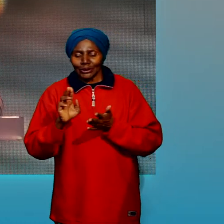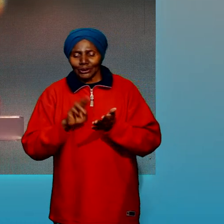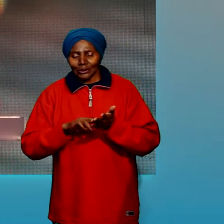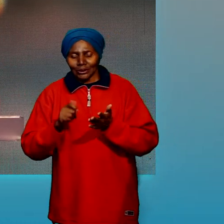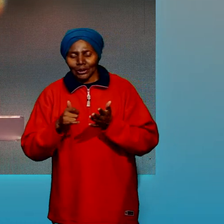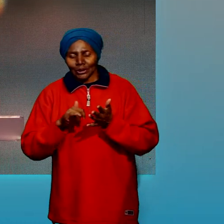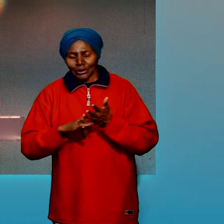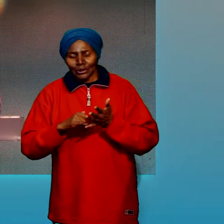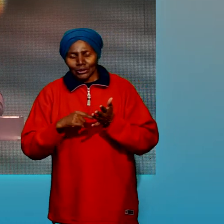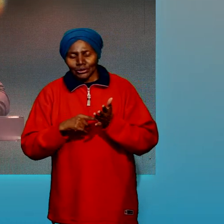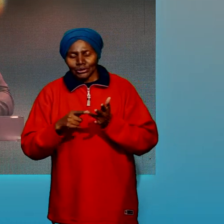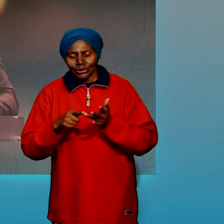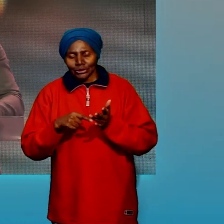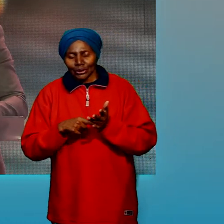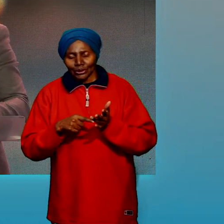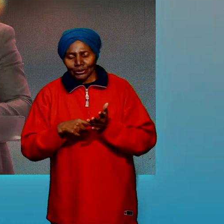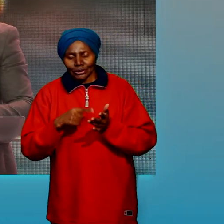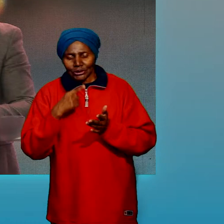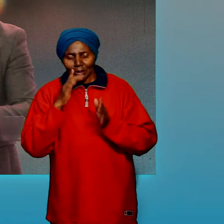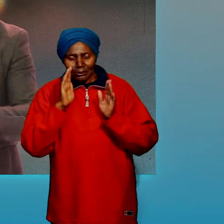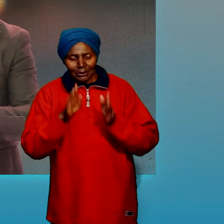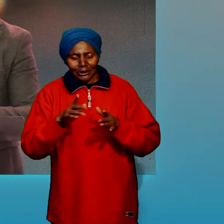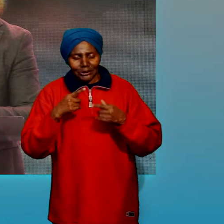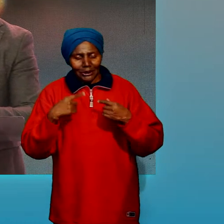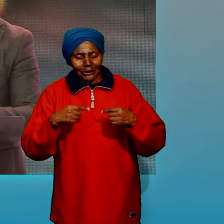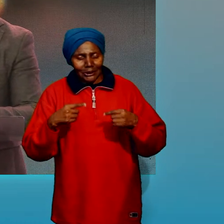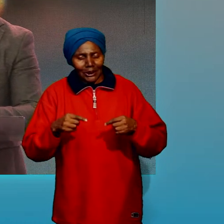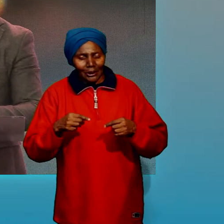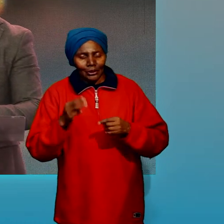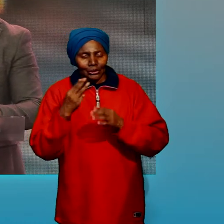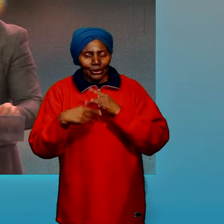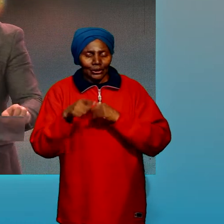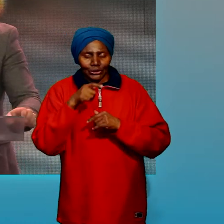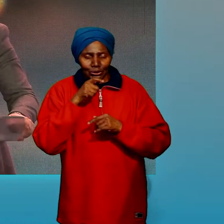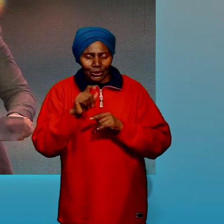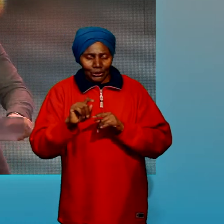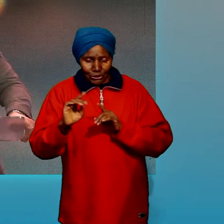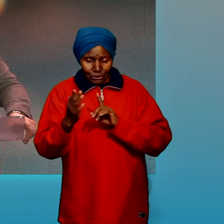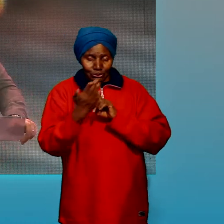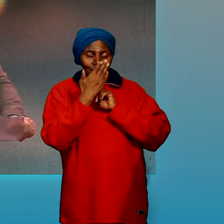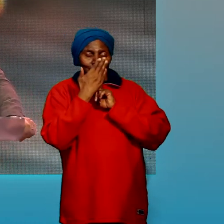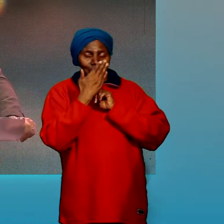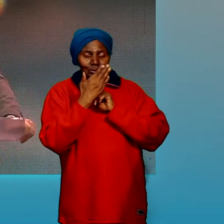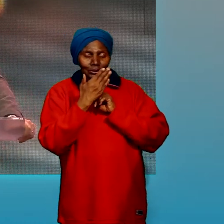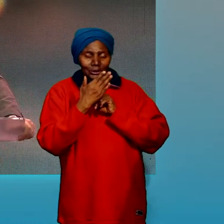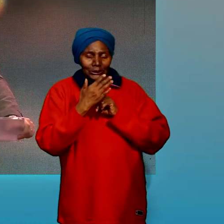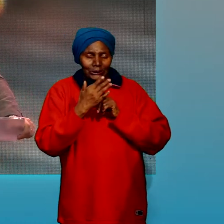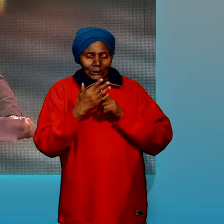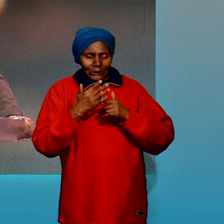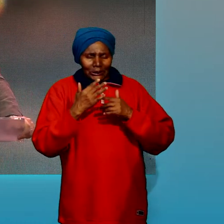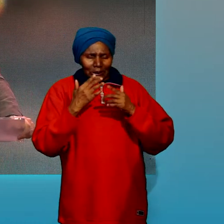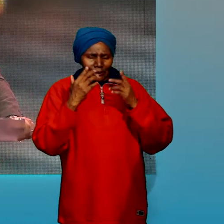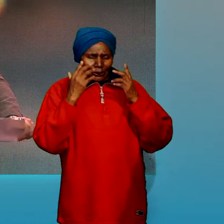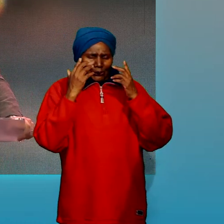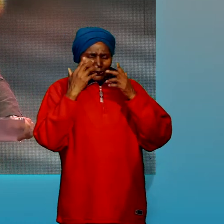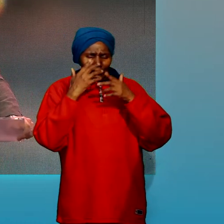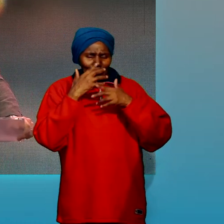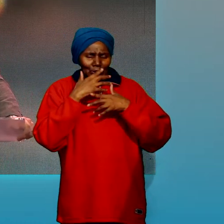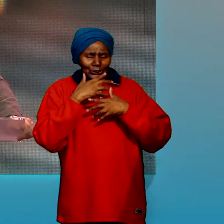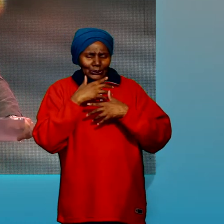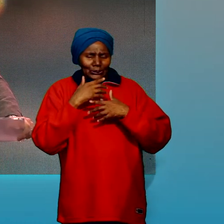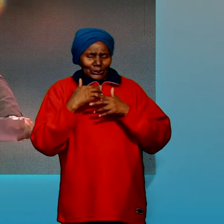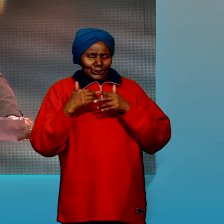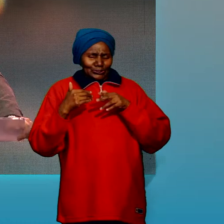"We must allow the Word of God to confront us, to disturb our security, to undermine